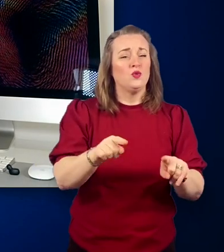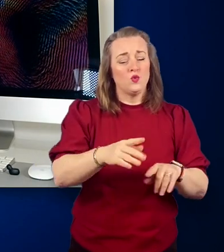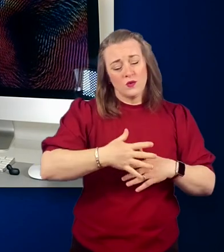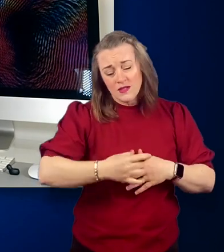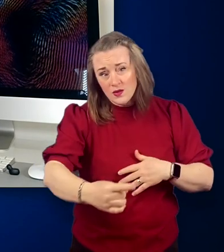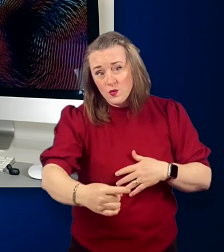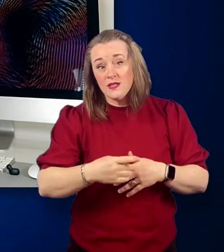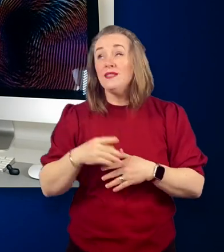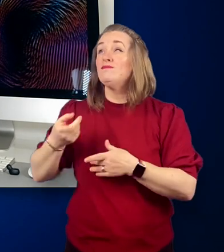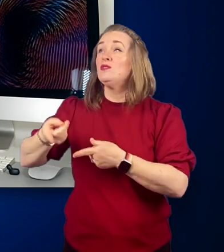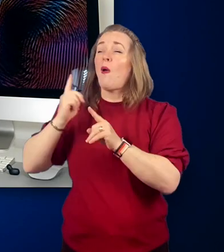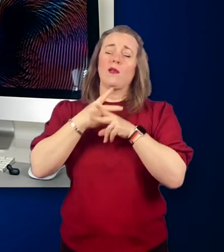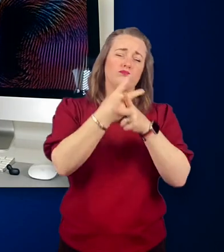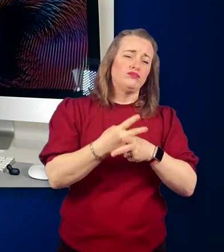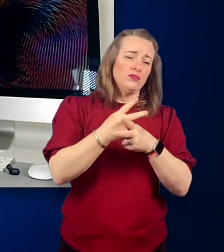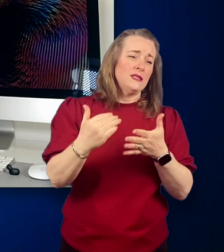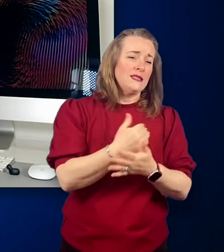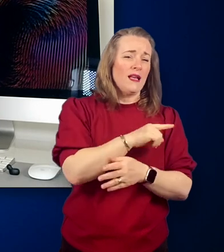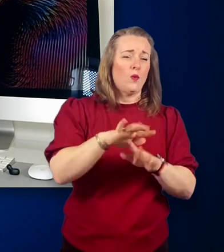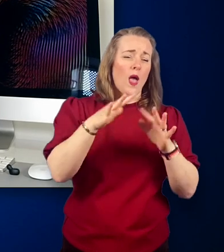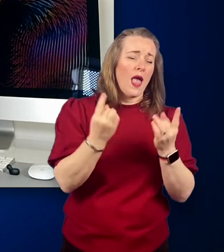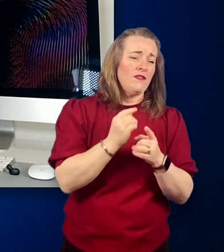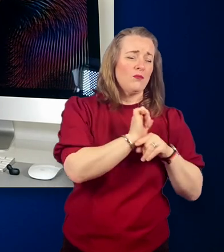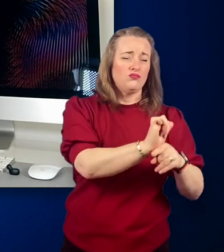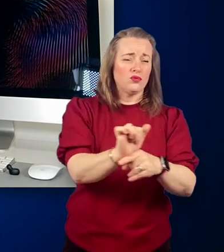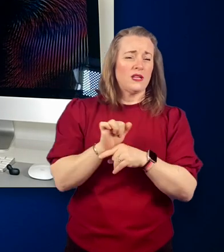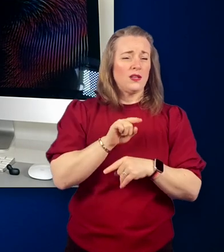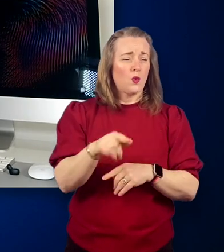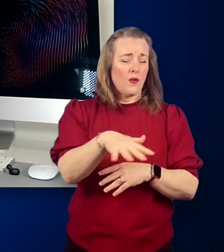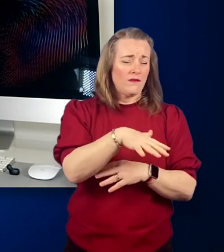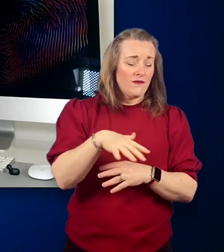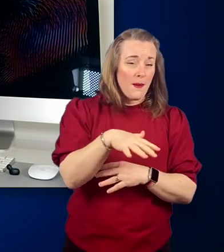May He keep you safe in everything you do. May He protect you and your family once